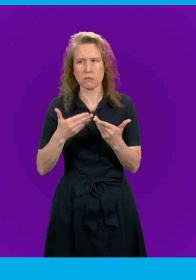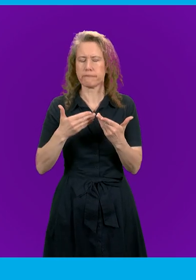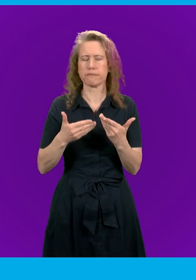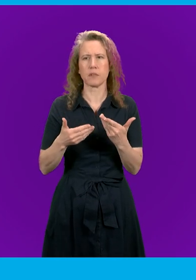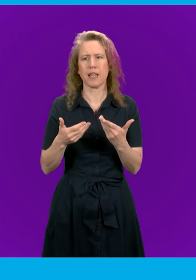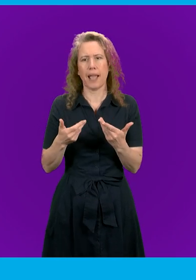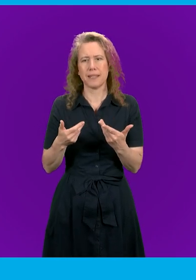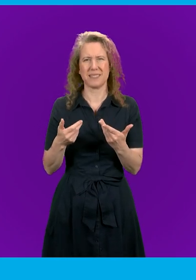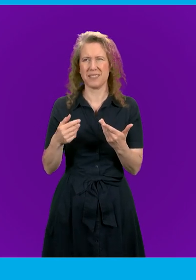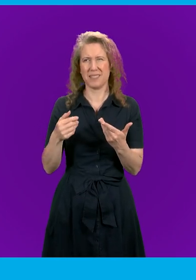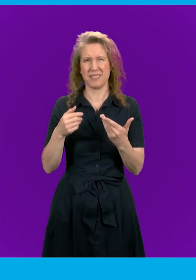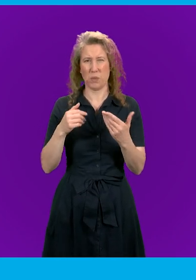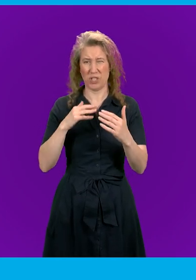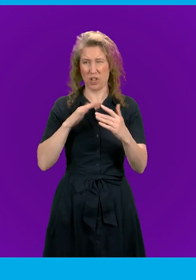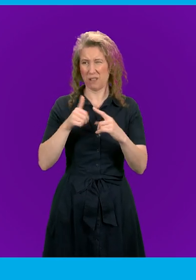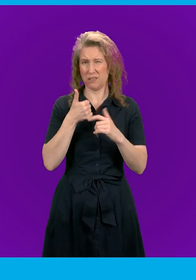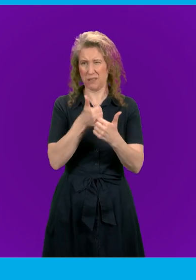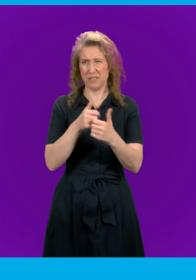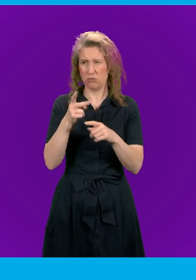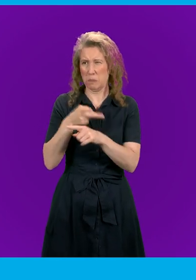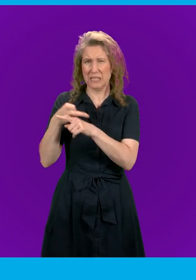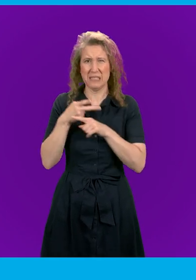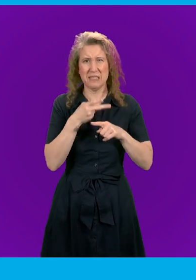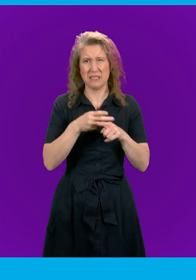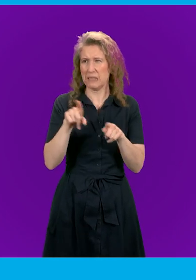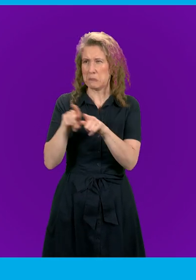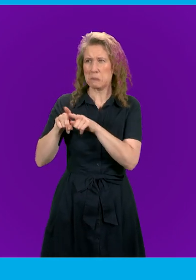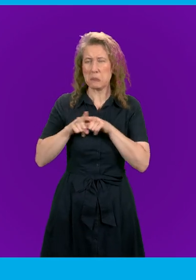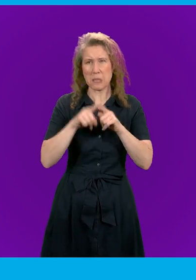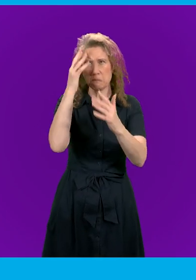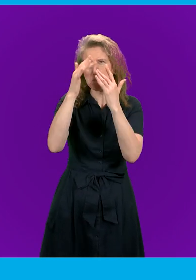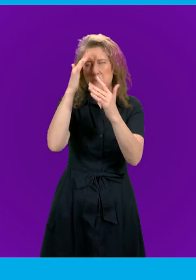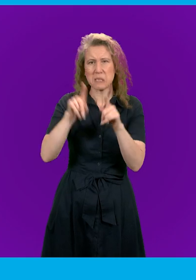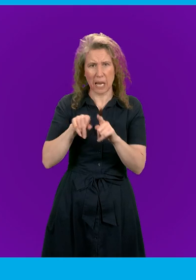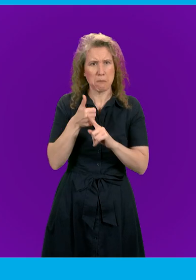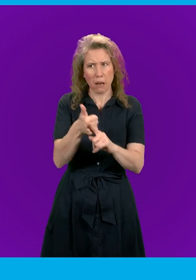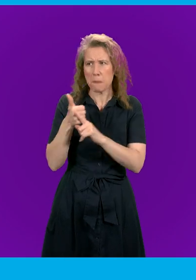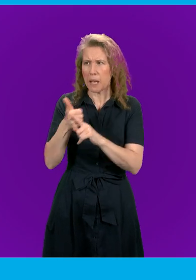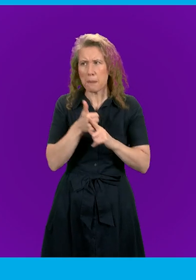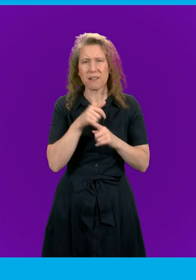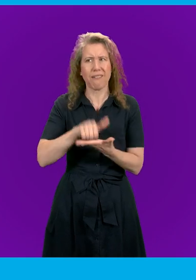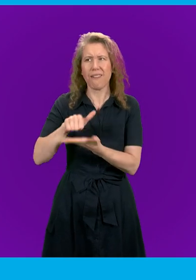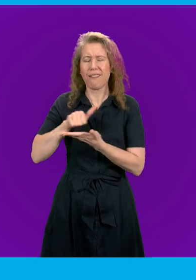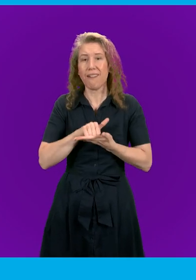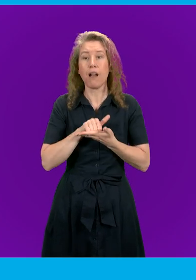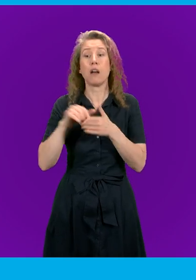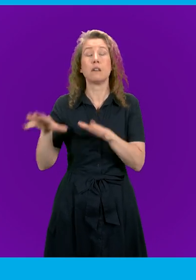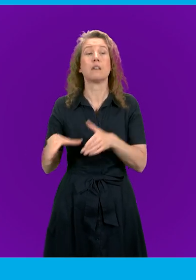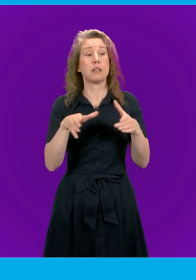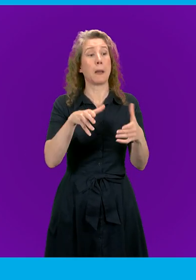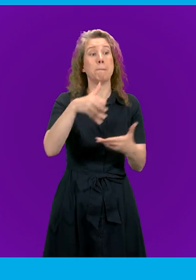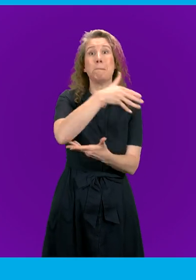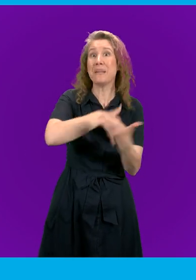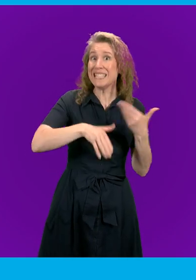you unconsciously back each other up when it comes to a lot of things. So I think hearing